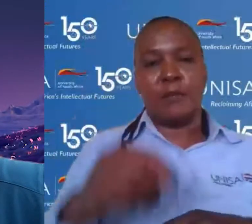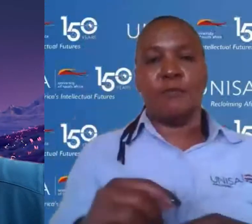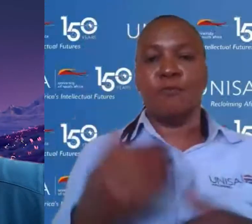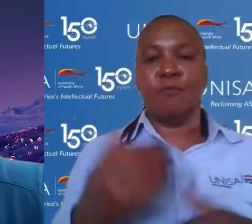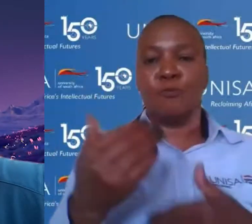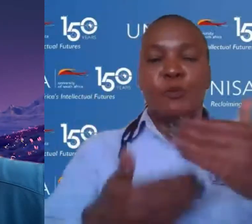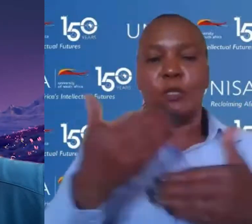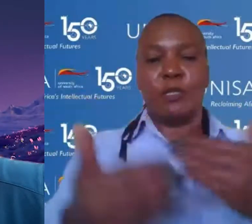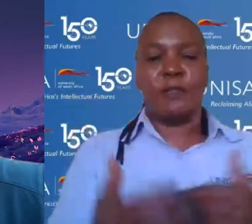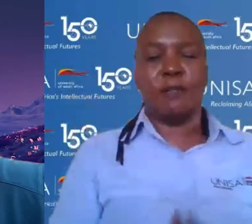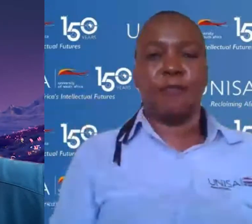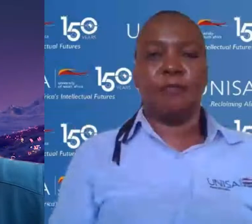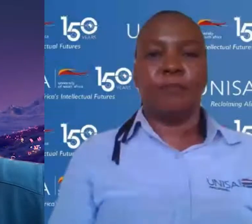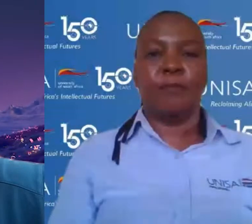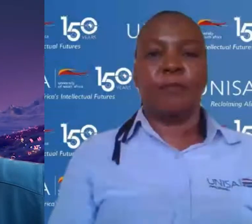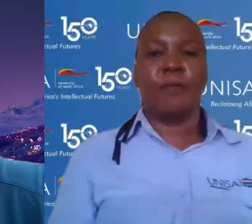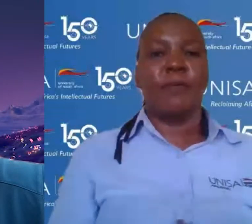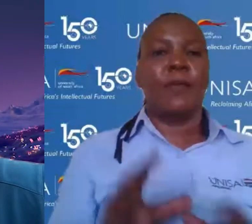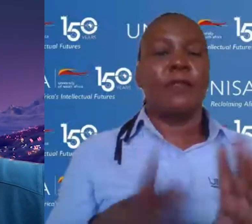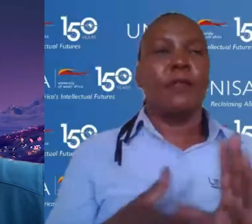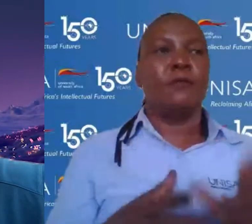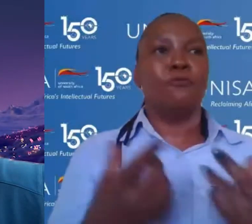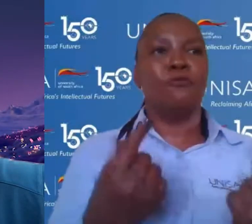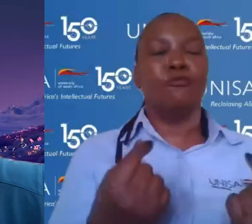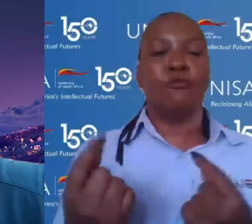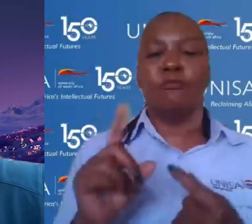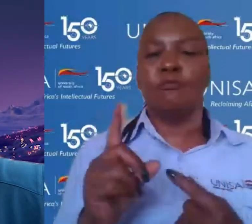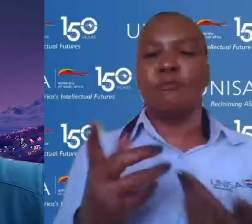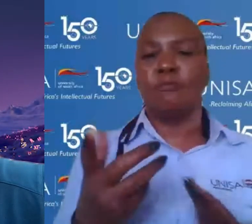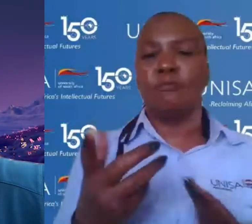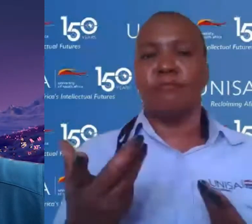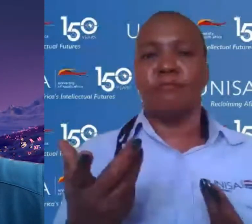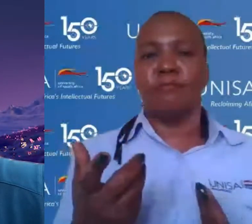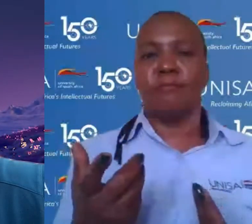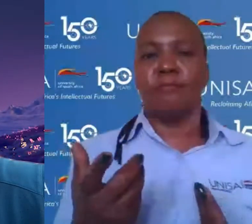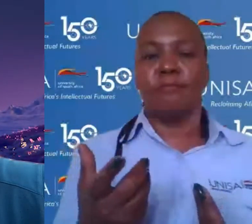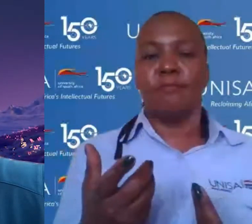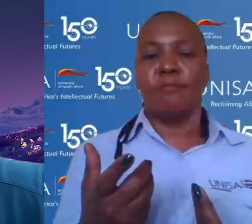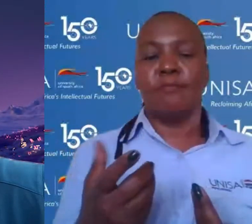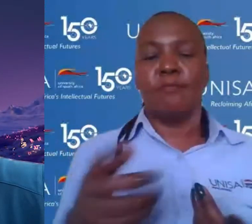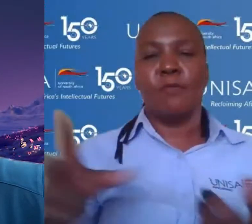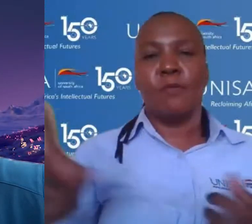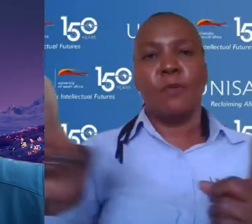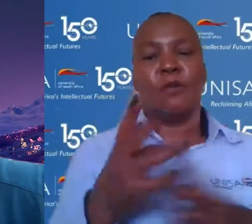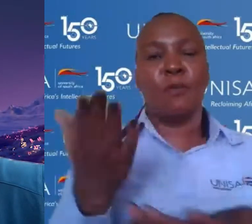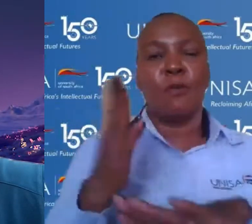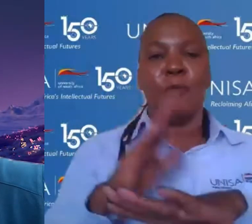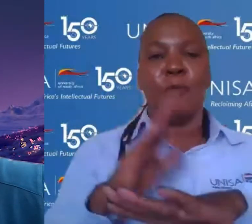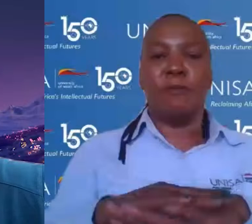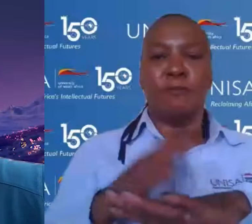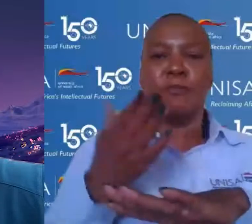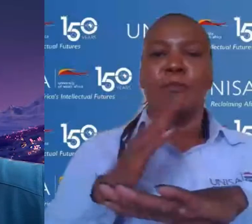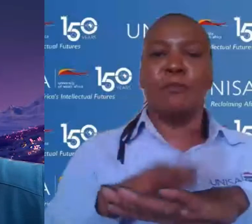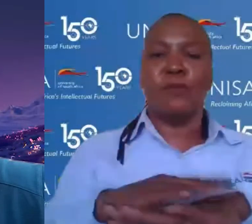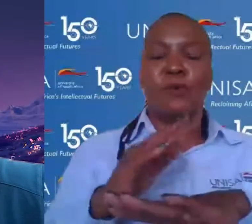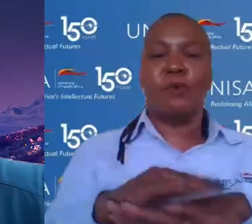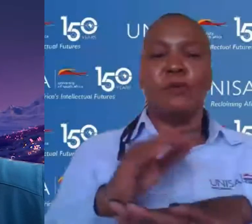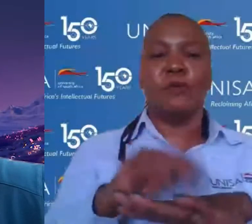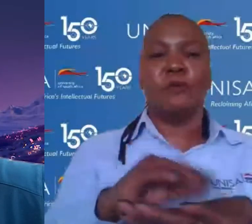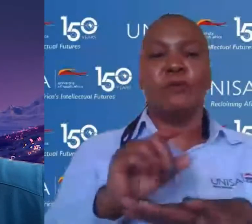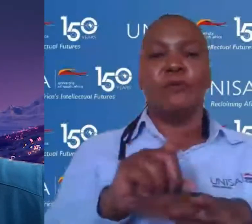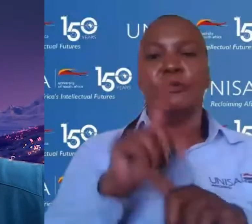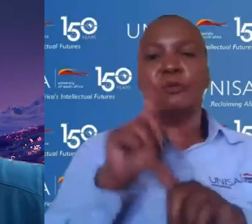And I'm going to look for more and more of your inputs.